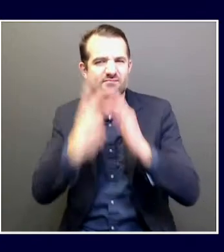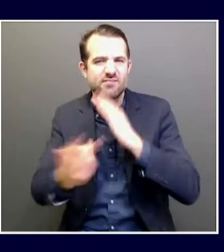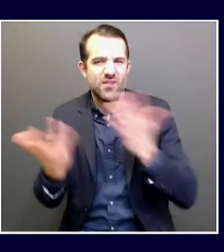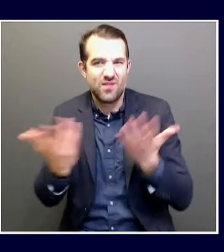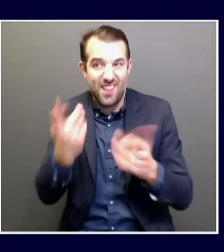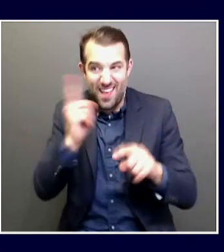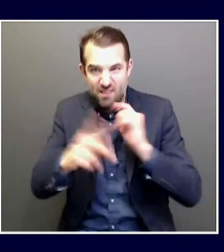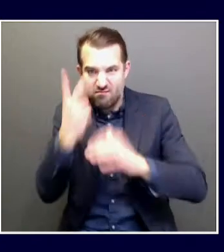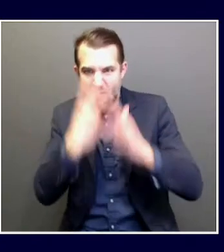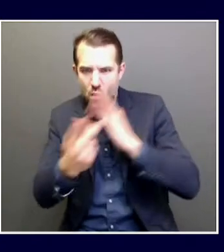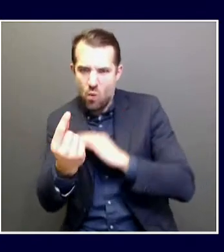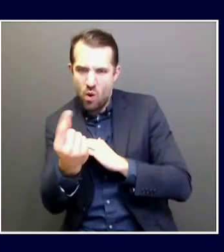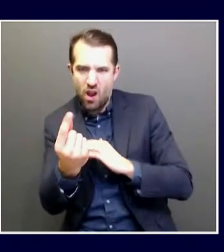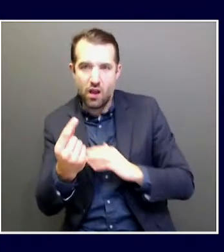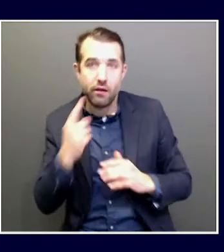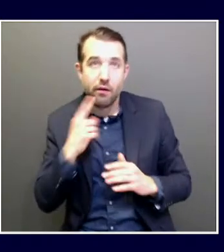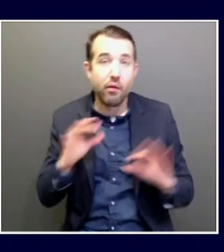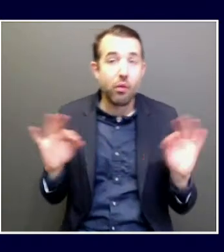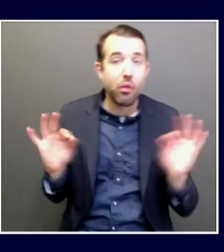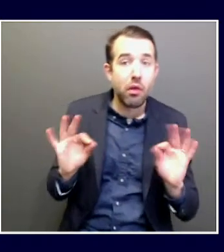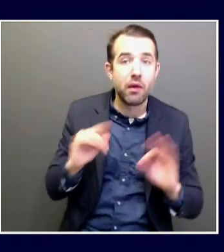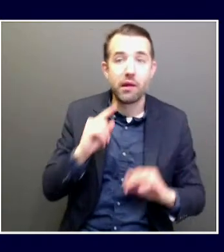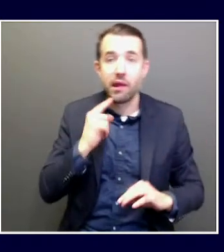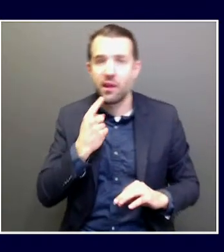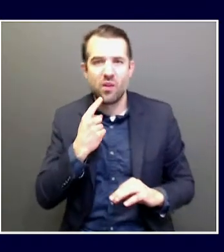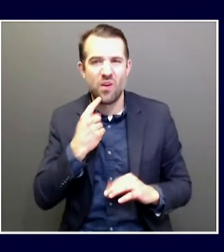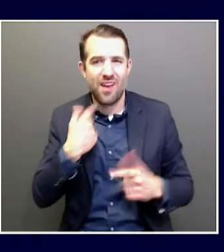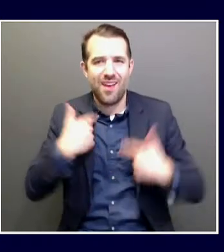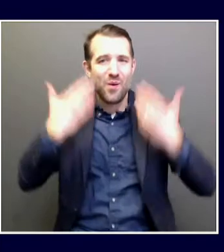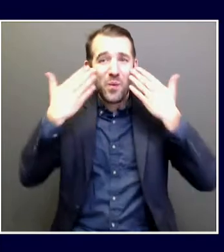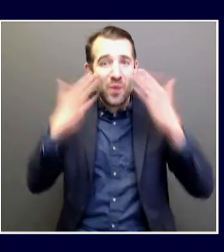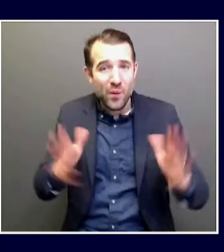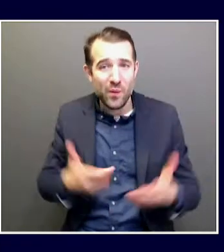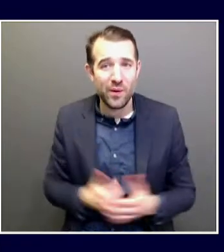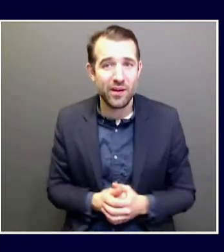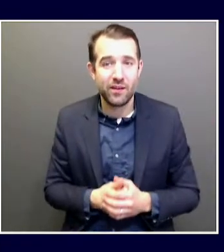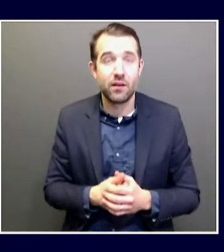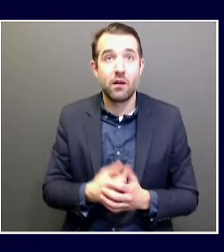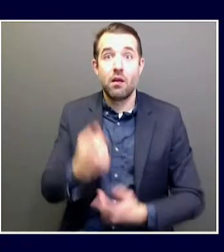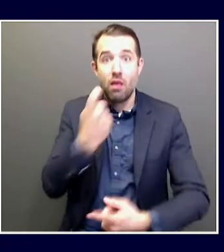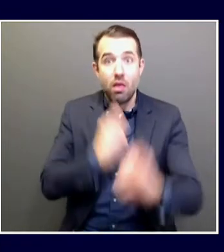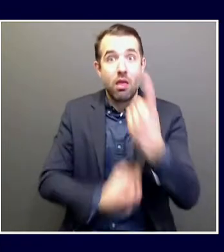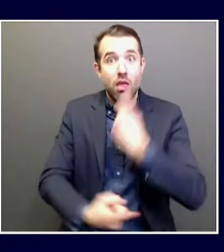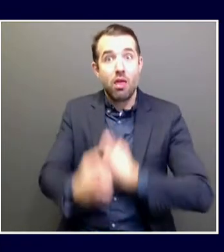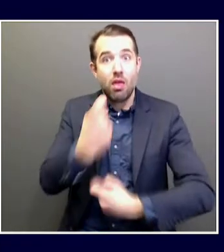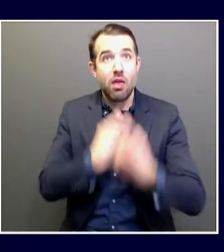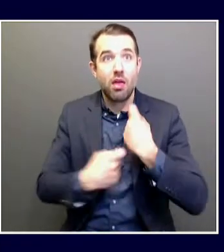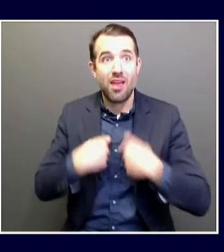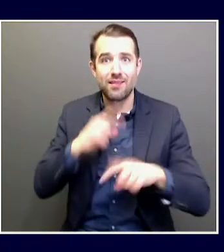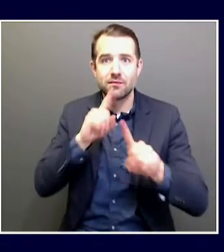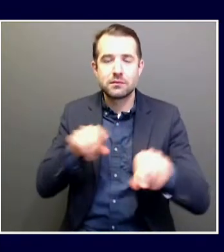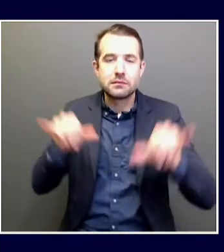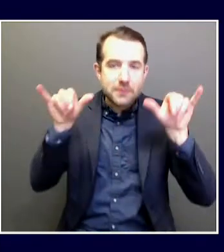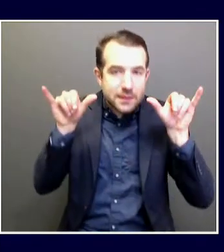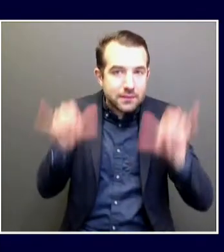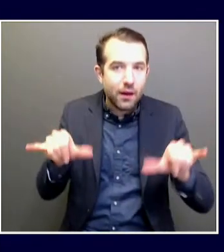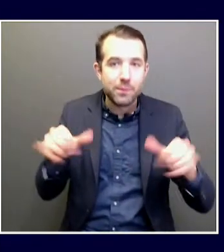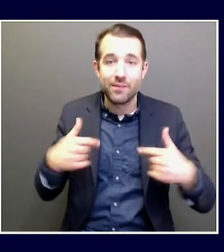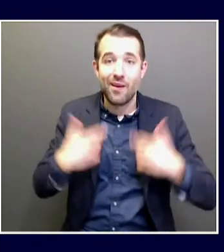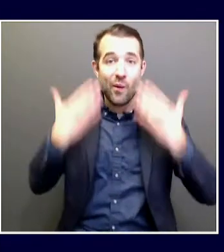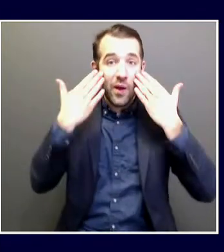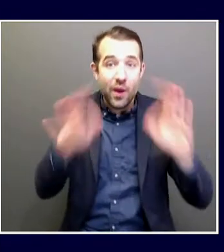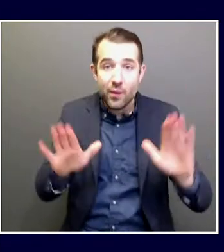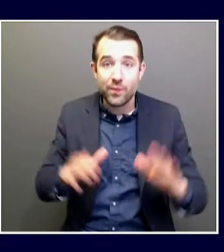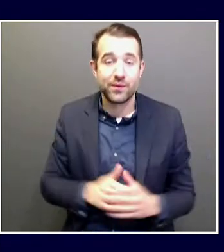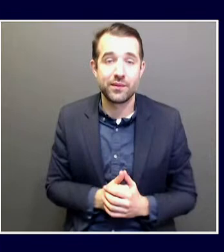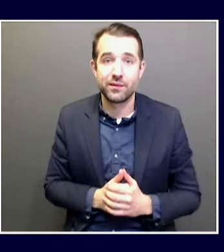of its severity right now, the answer is we don't yet know. But what we do know is that many of the tried and true elements in